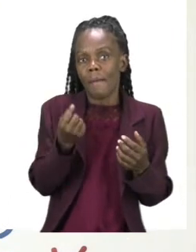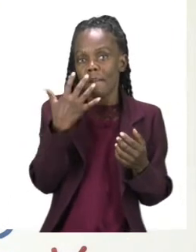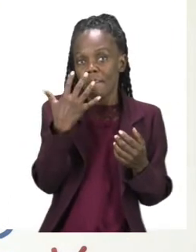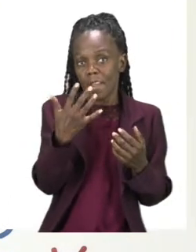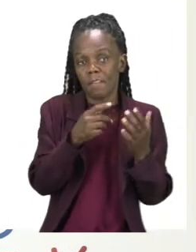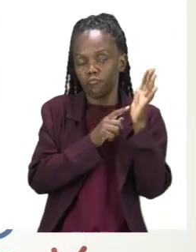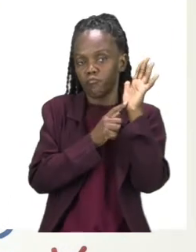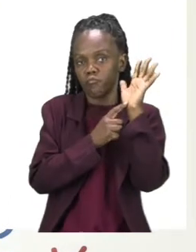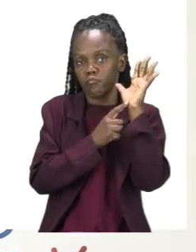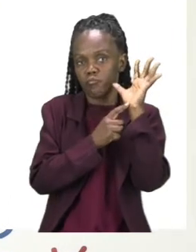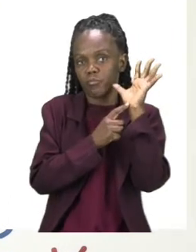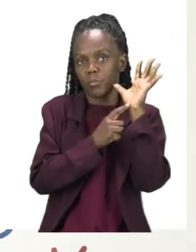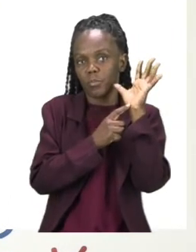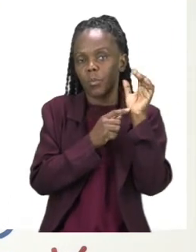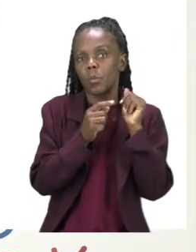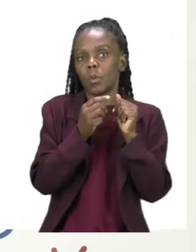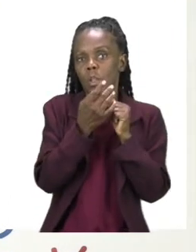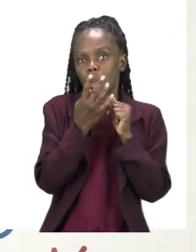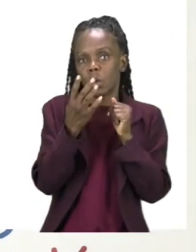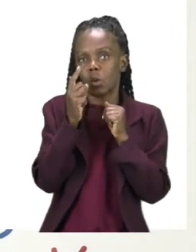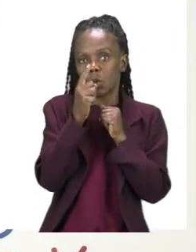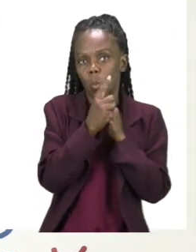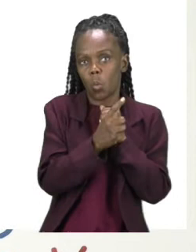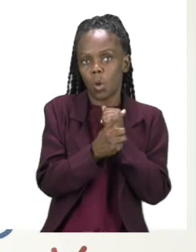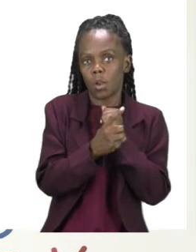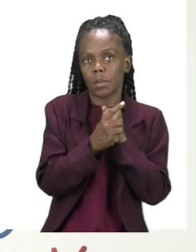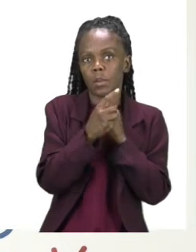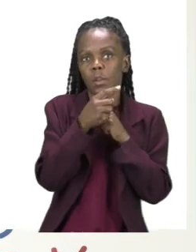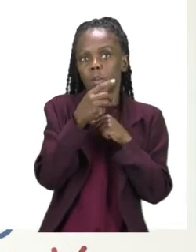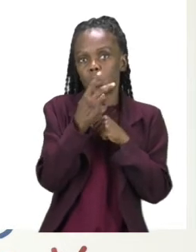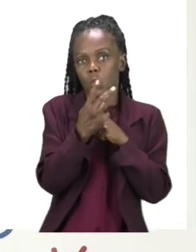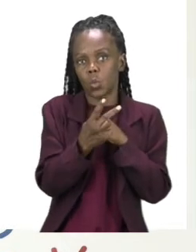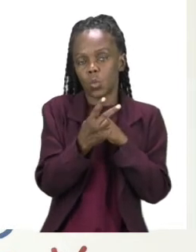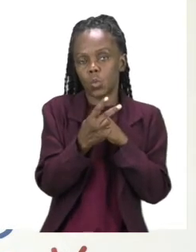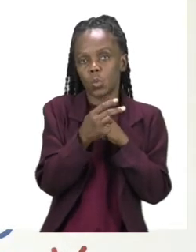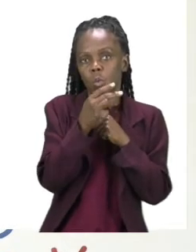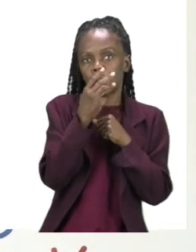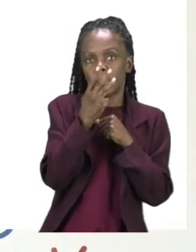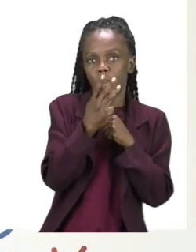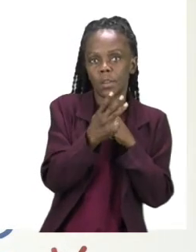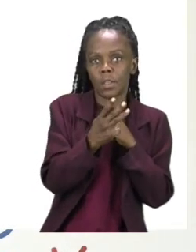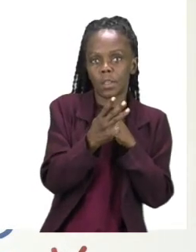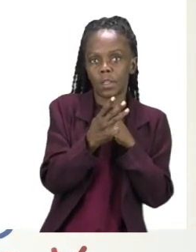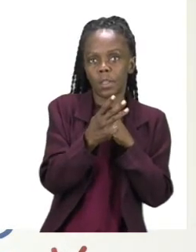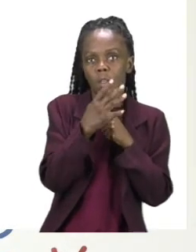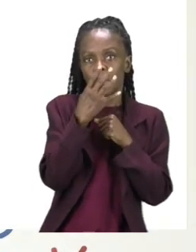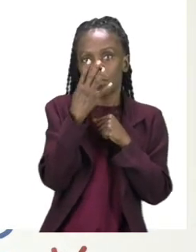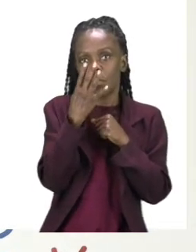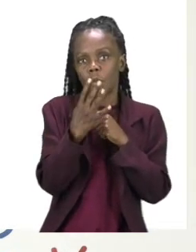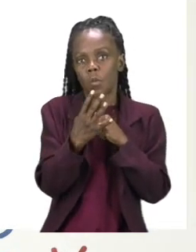them. 1, 2, 3,